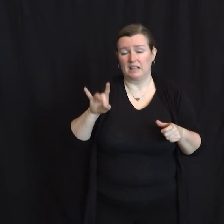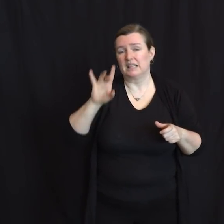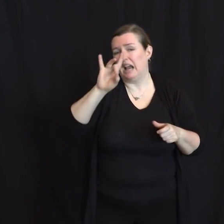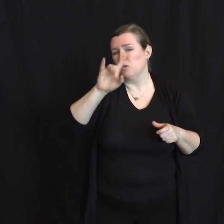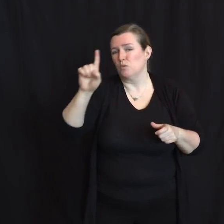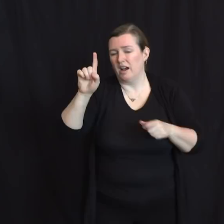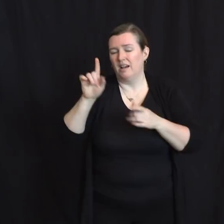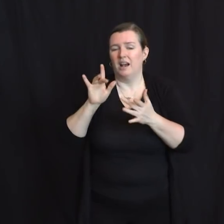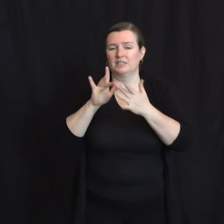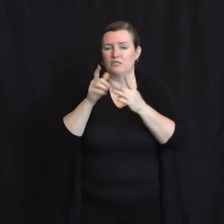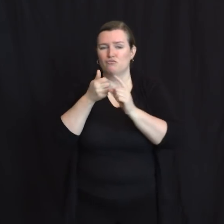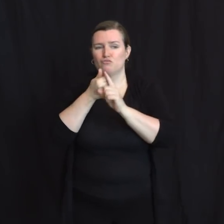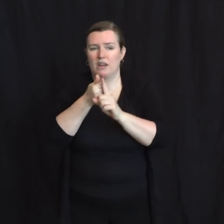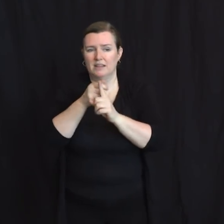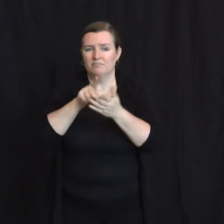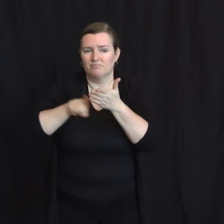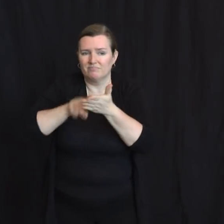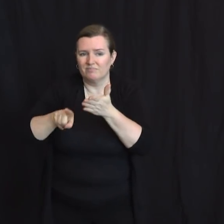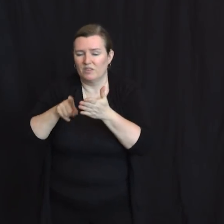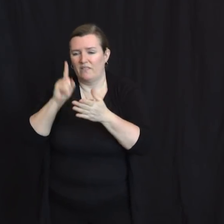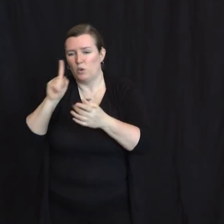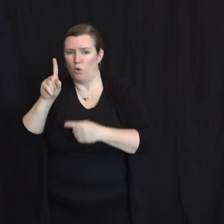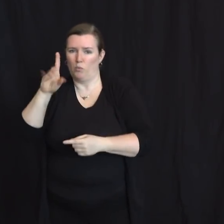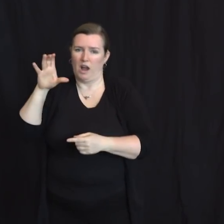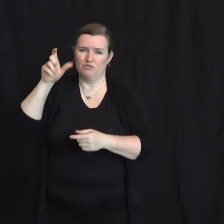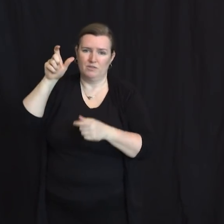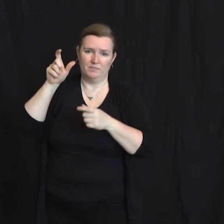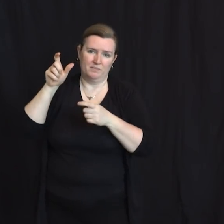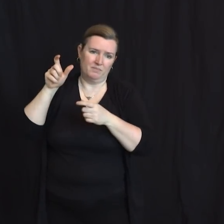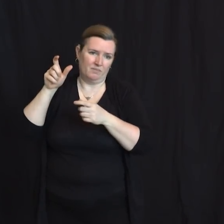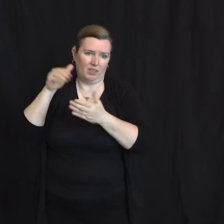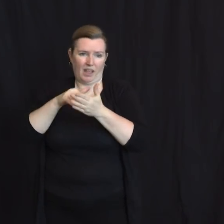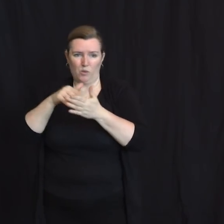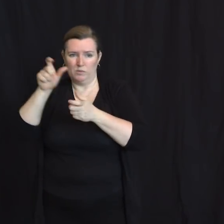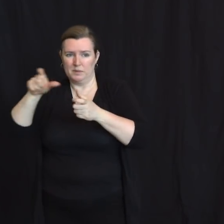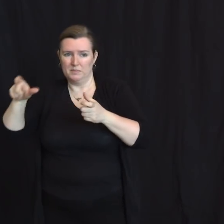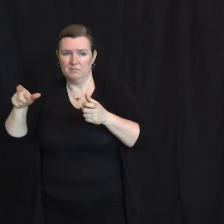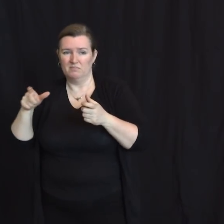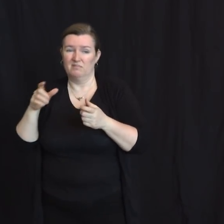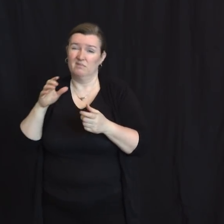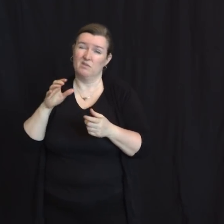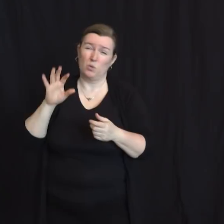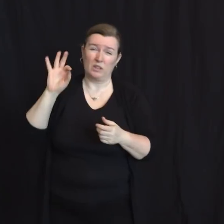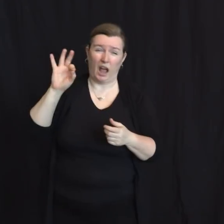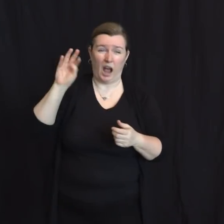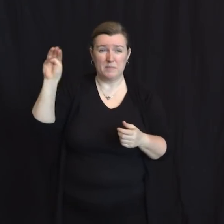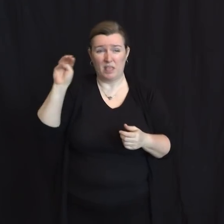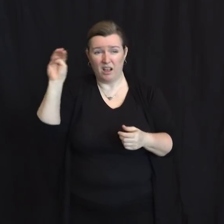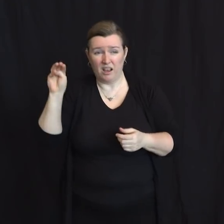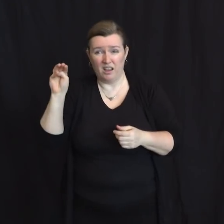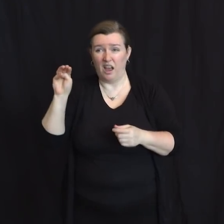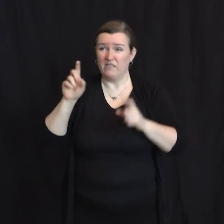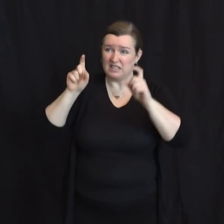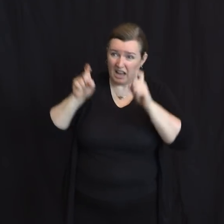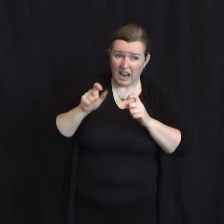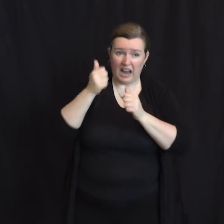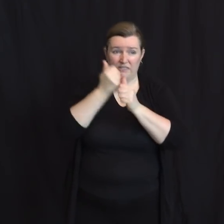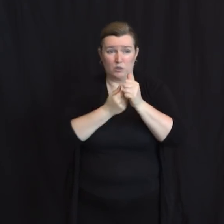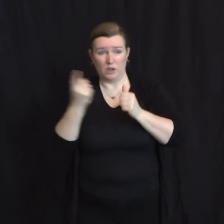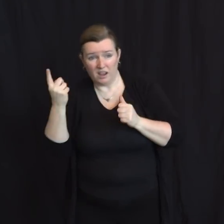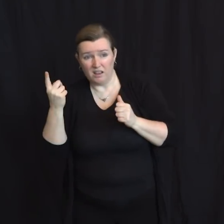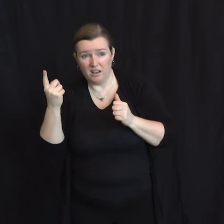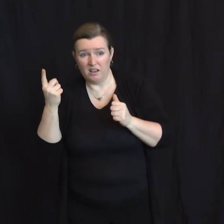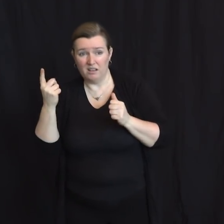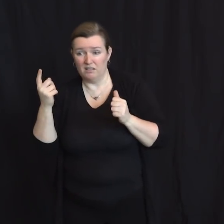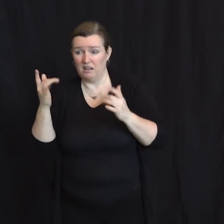100,000 population. So you can figure that out. If we do testing for everyone, how many we would